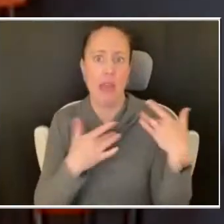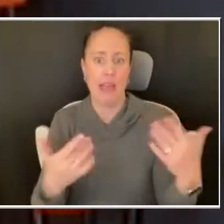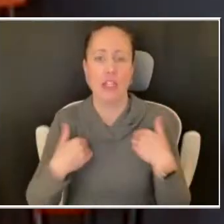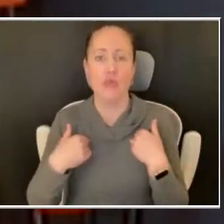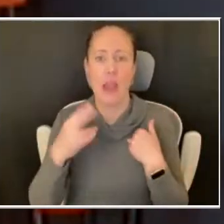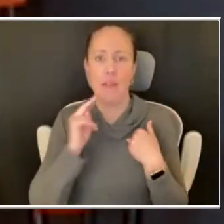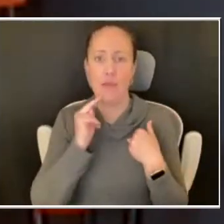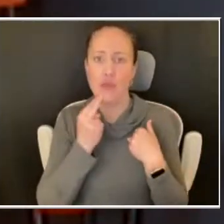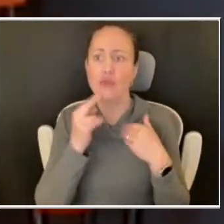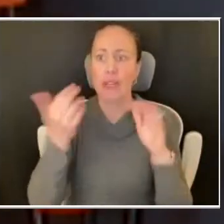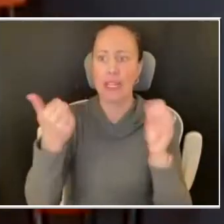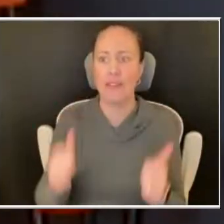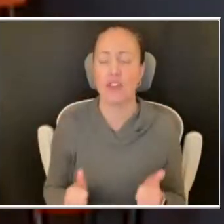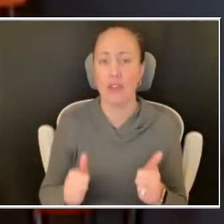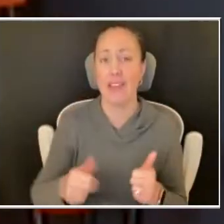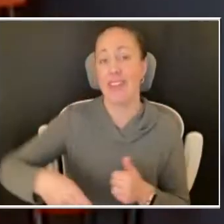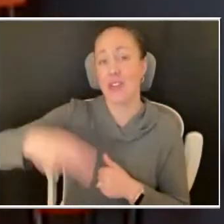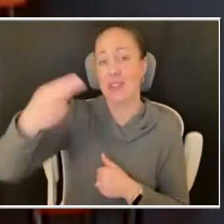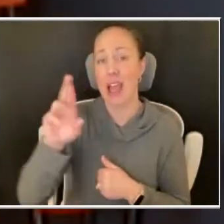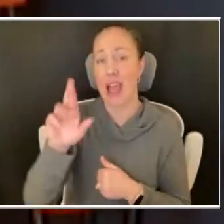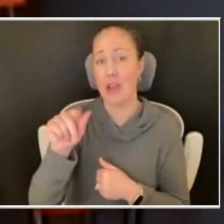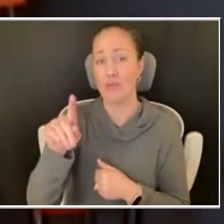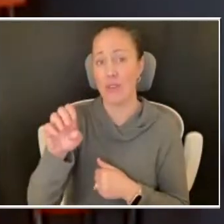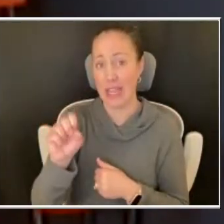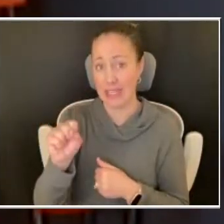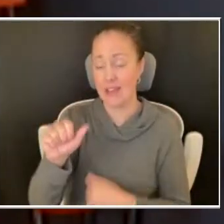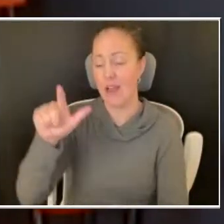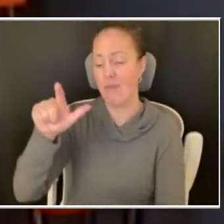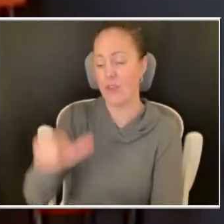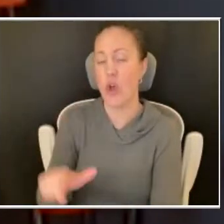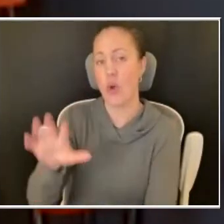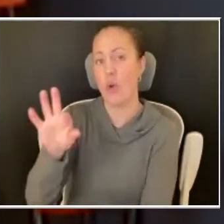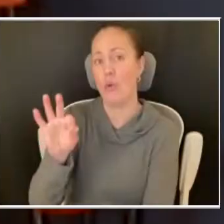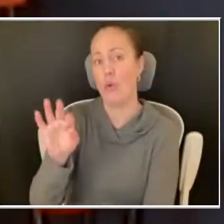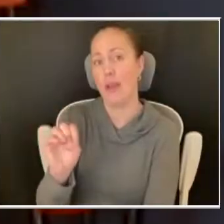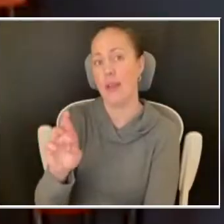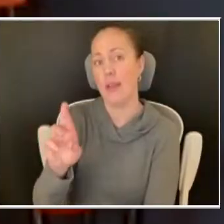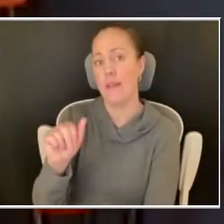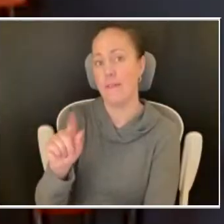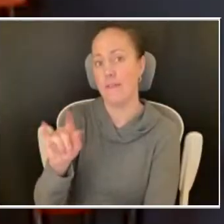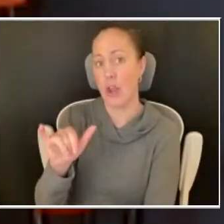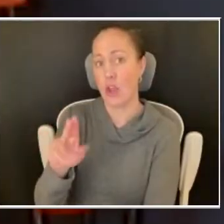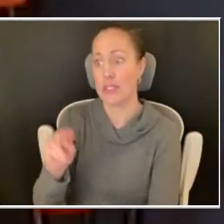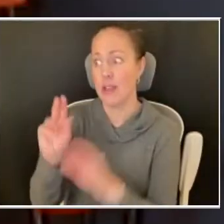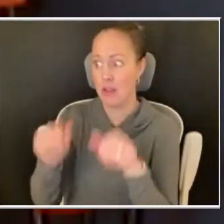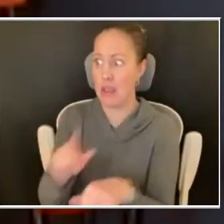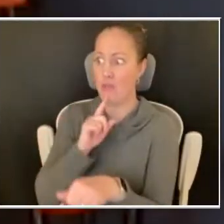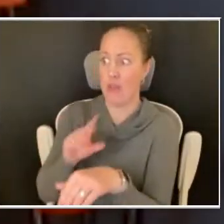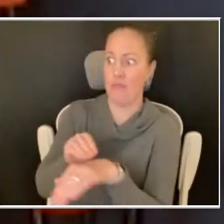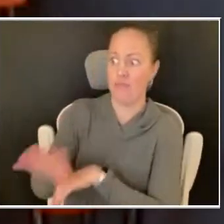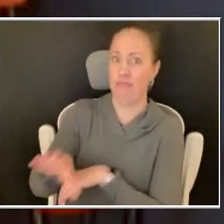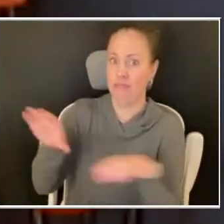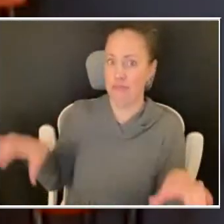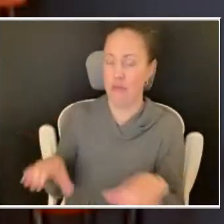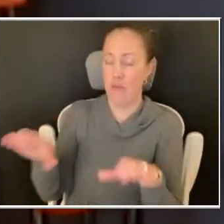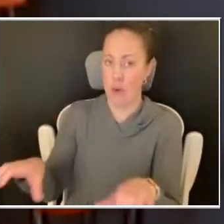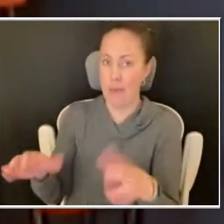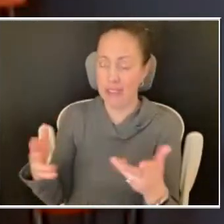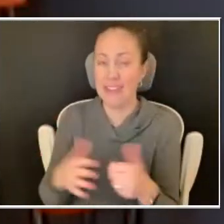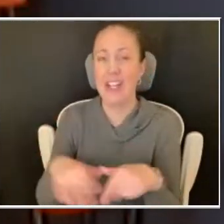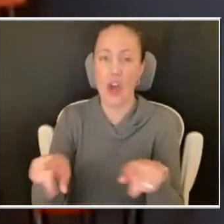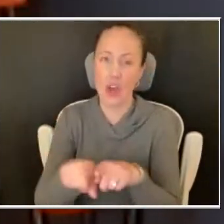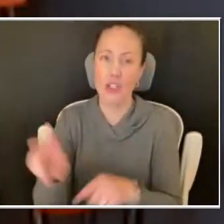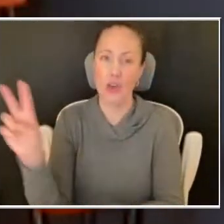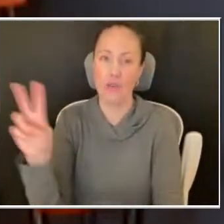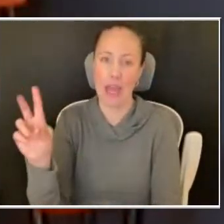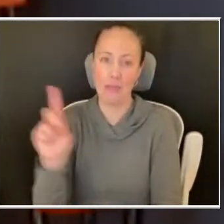rates of low ferritin, which can affect performance and energy levels. Vitamin D is also one that we try to focus